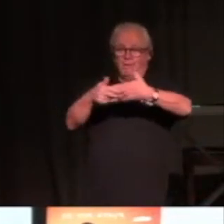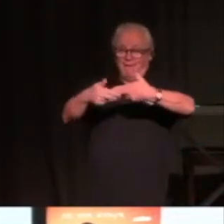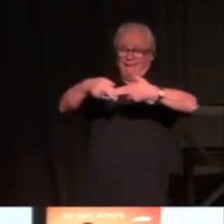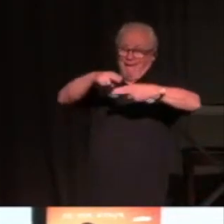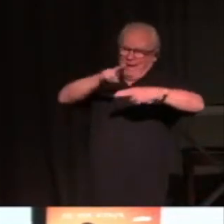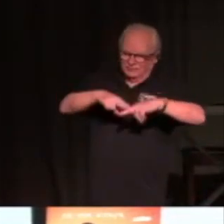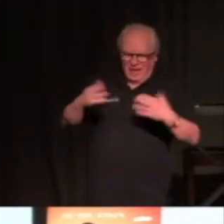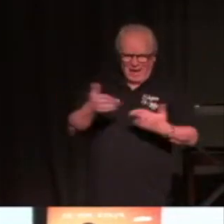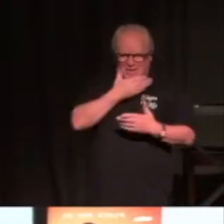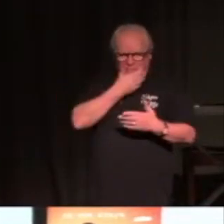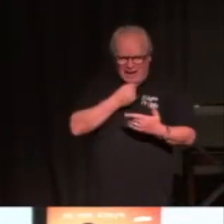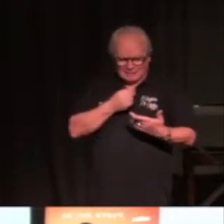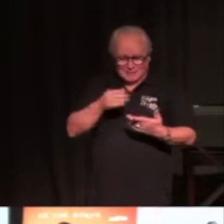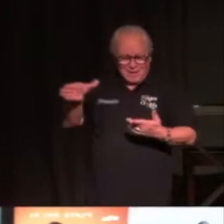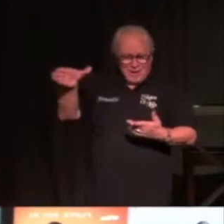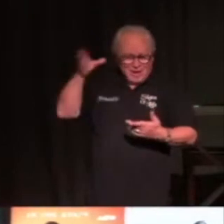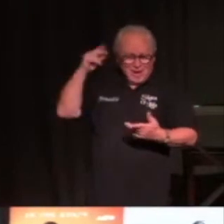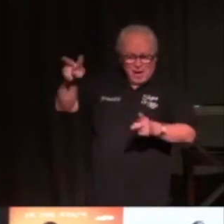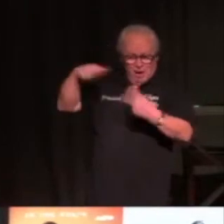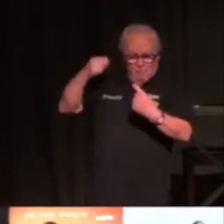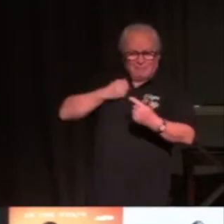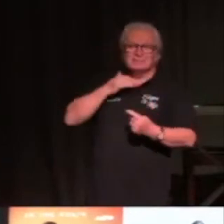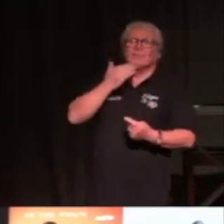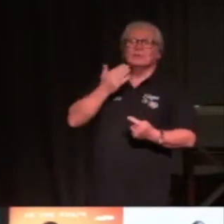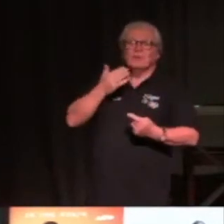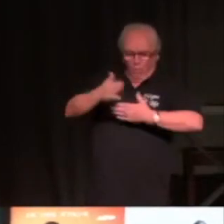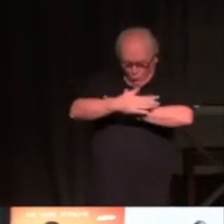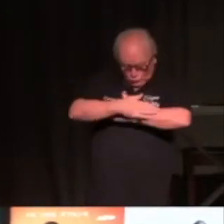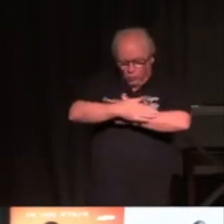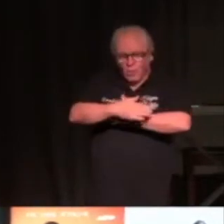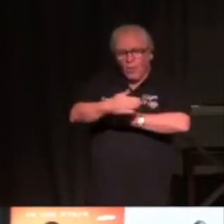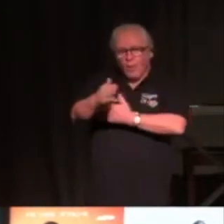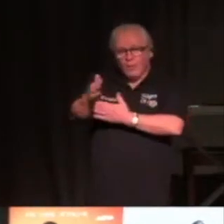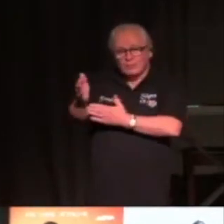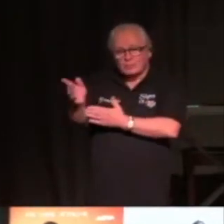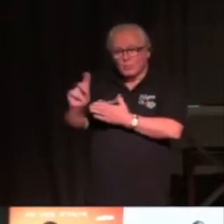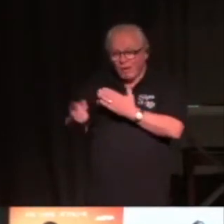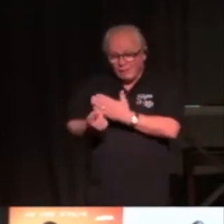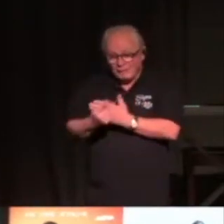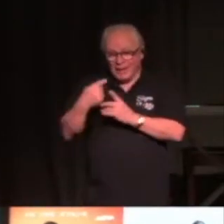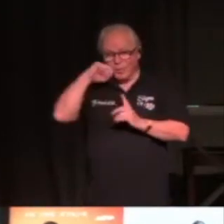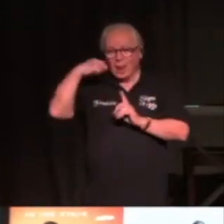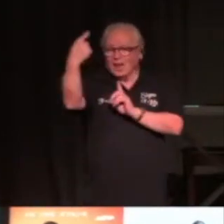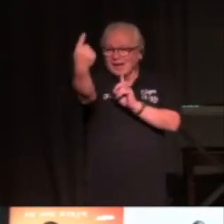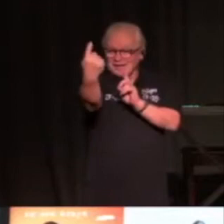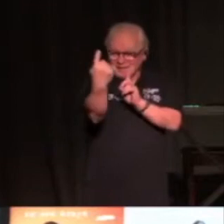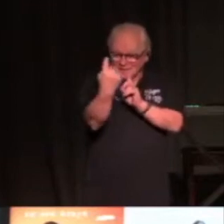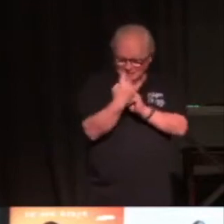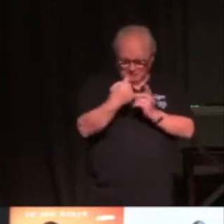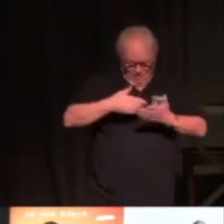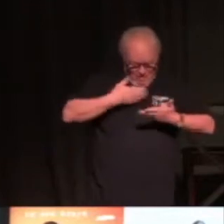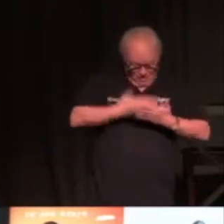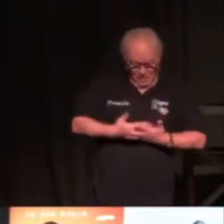if any man hear my voice and open the door, he says, I come in to him and I will sup with him.